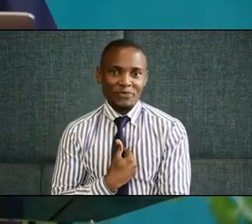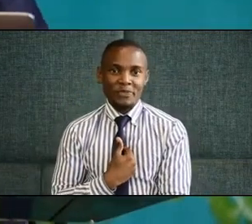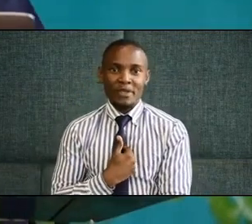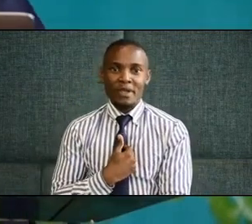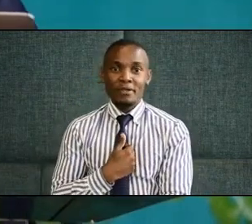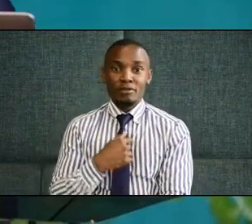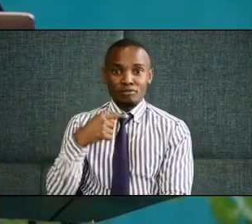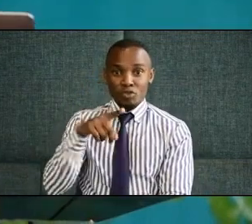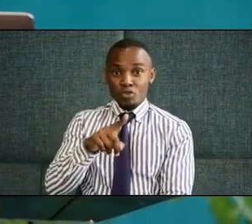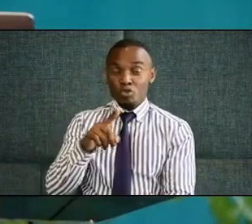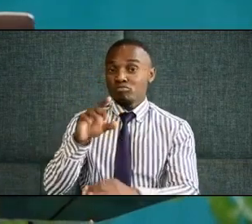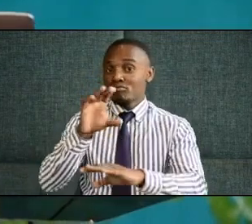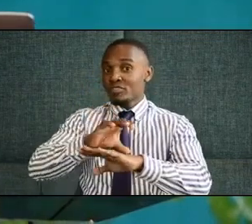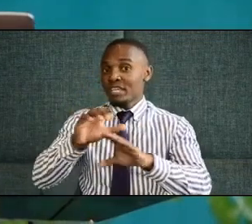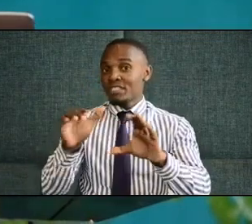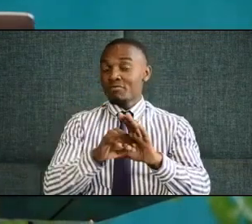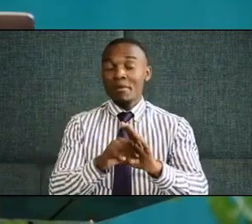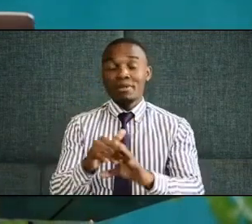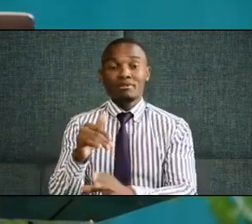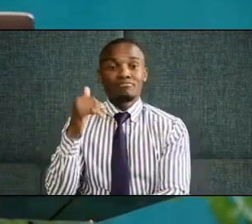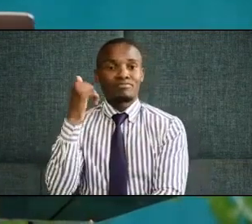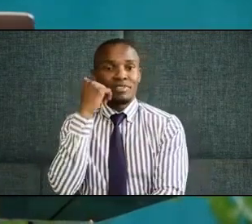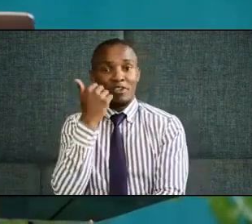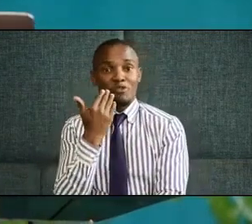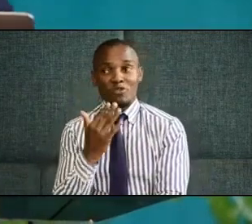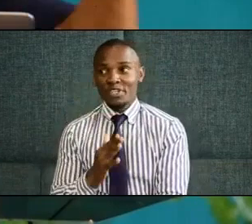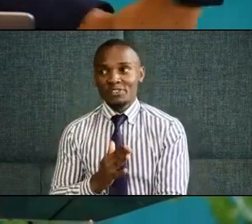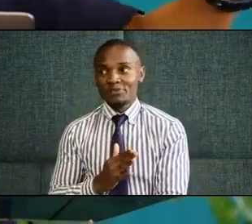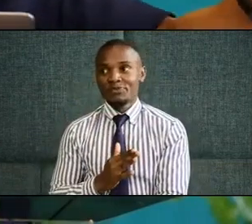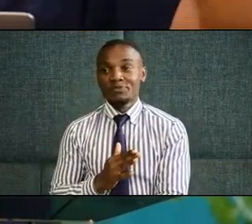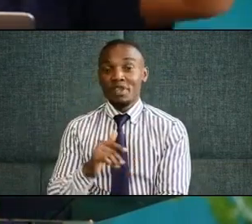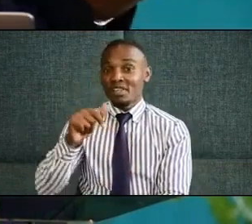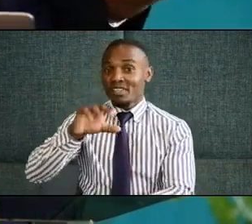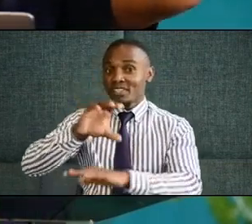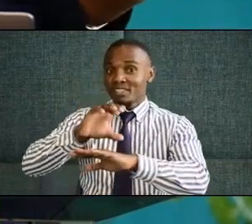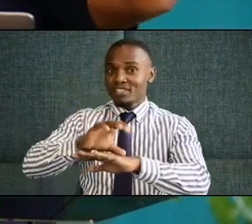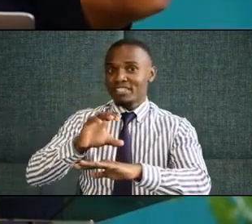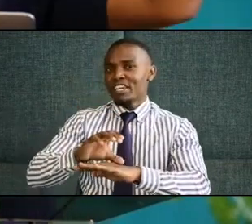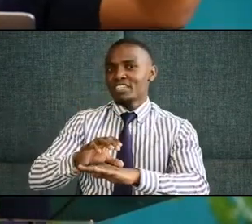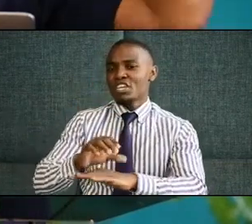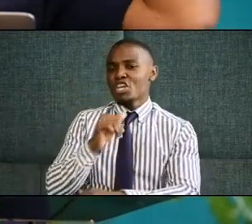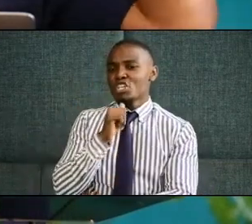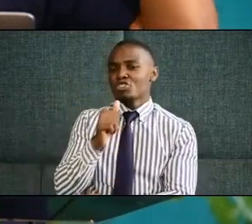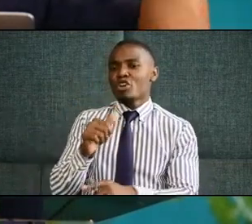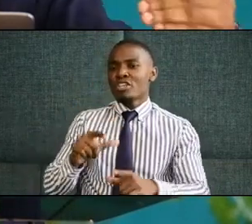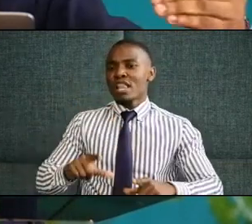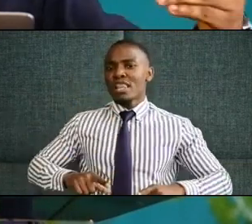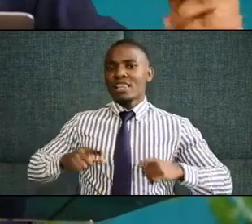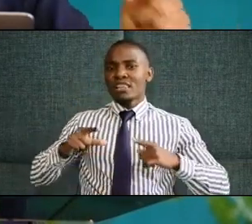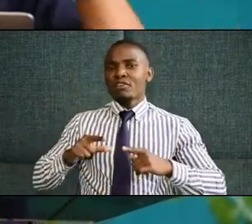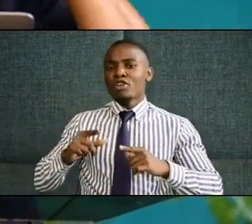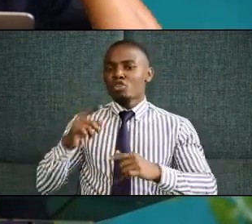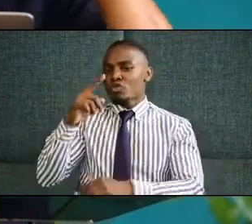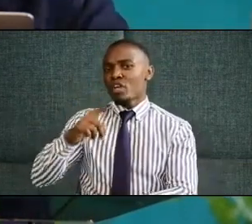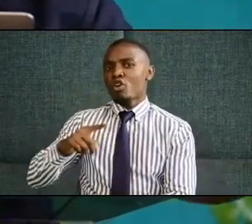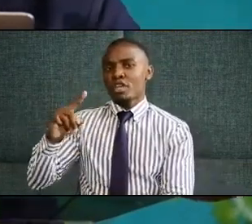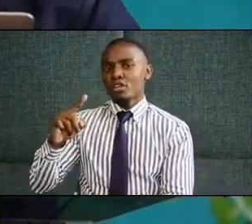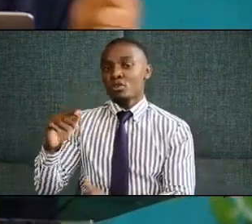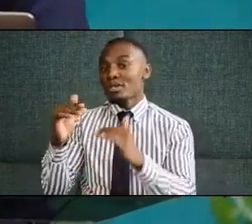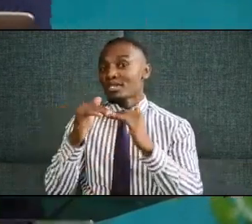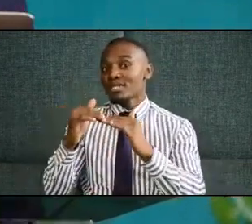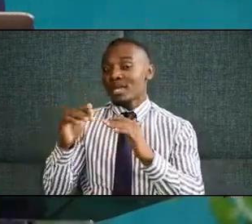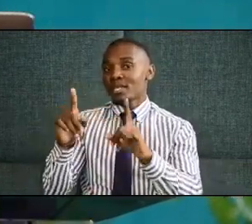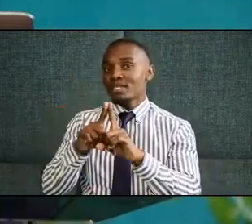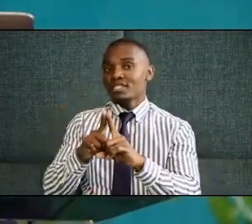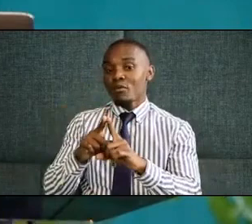You, the church members, you are sick. This church is not living up to its ideals and its